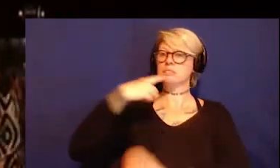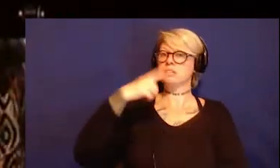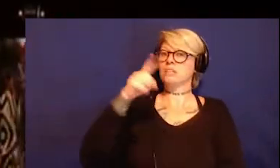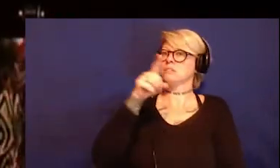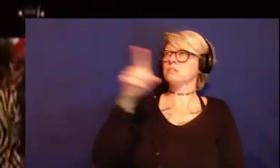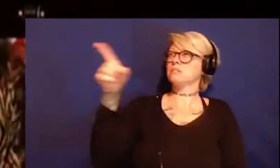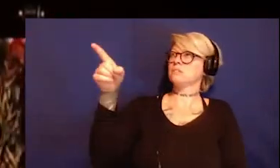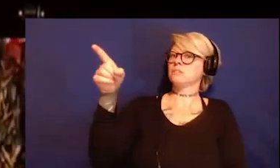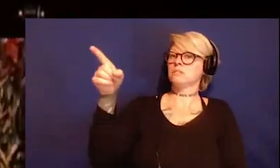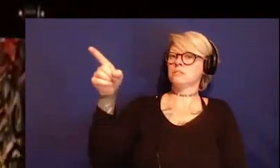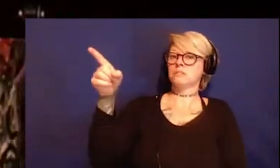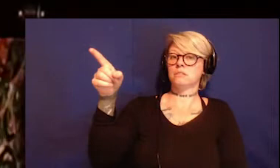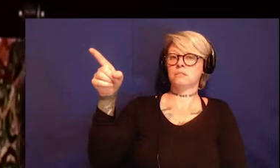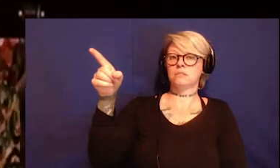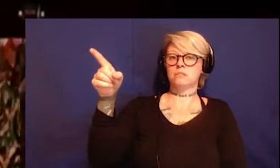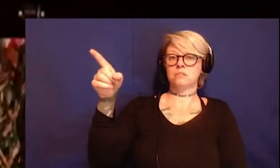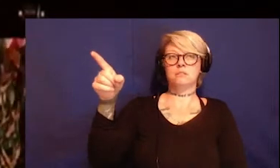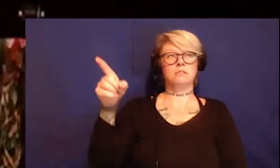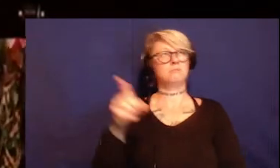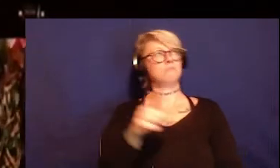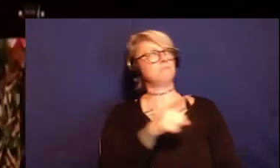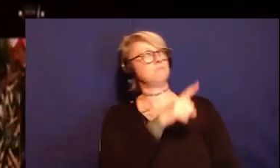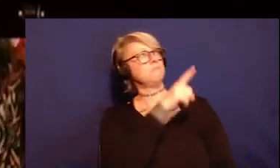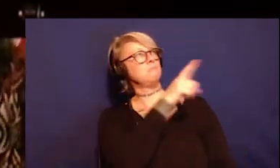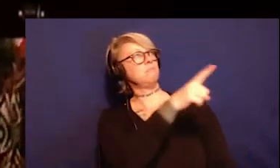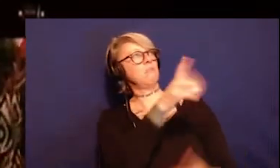Do nothing, fight the enemy.